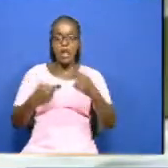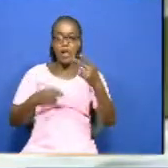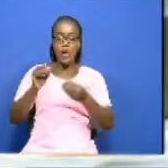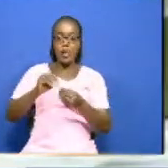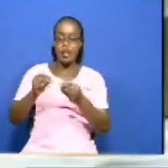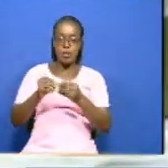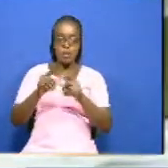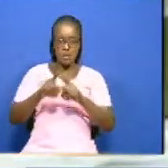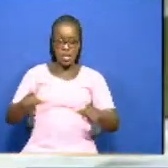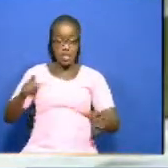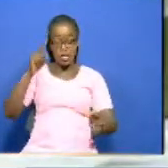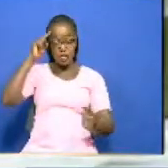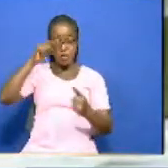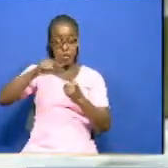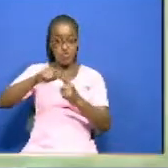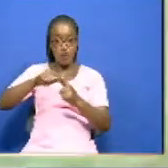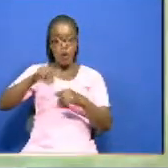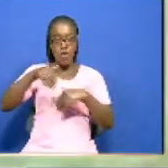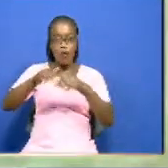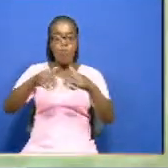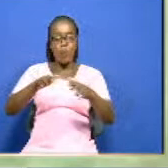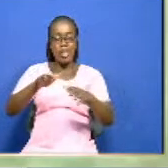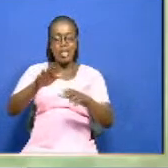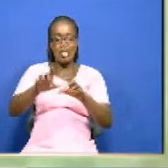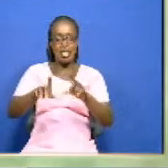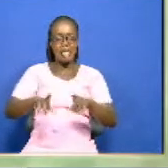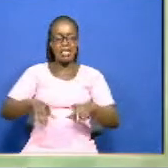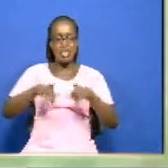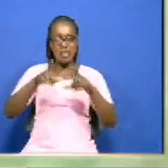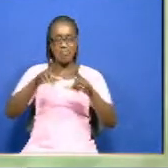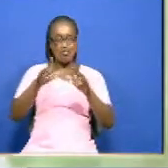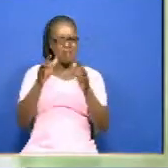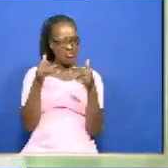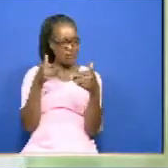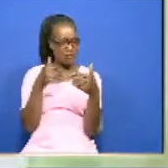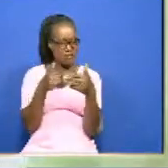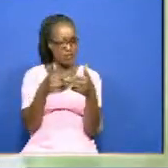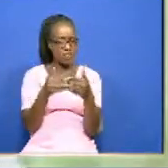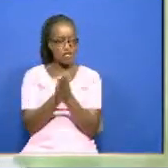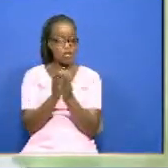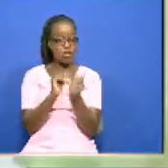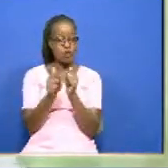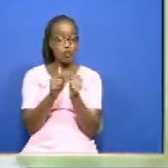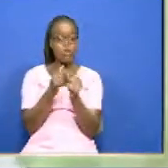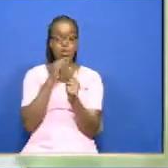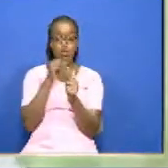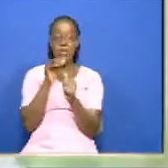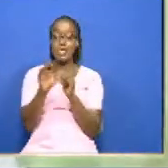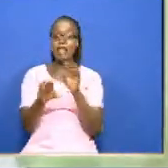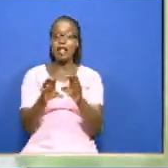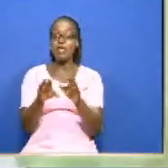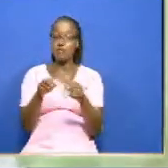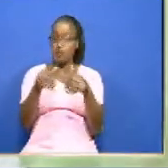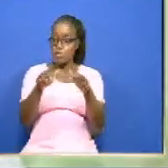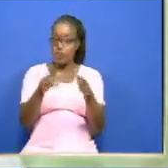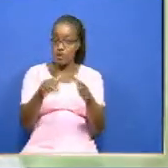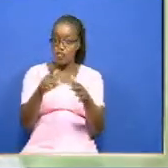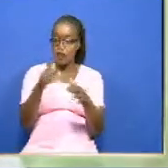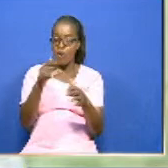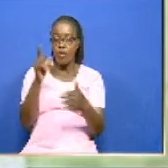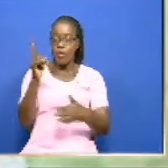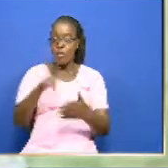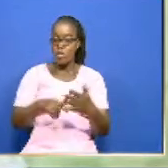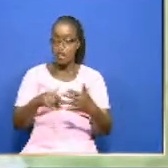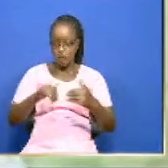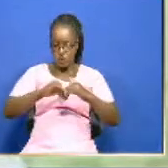land meant for wildlife shrinking. So there is a competition between human and wildlife in terms of space.